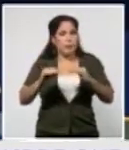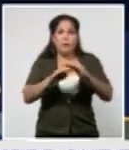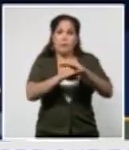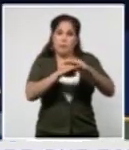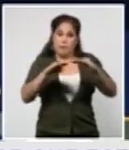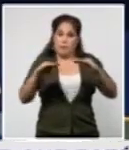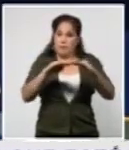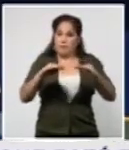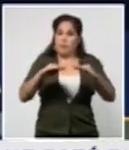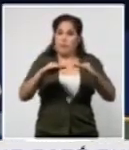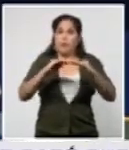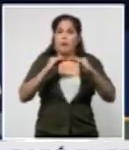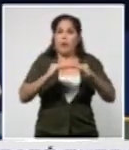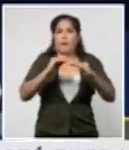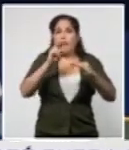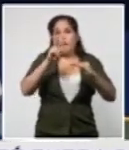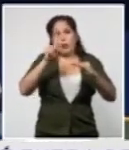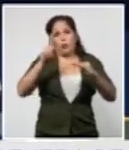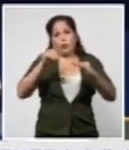the